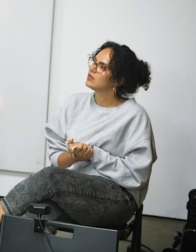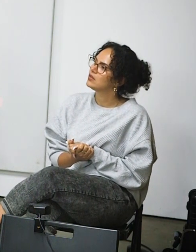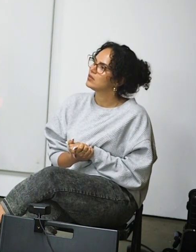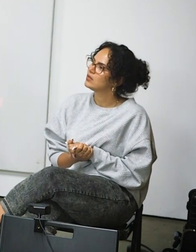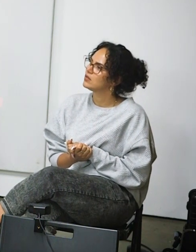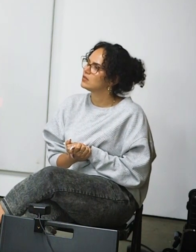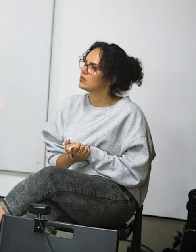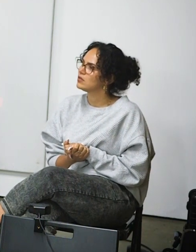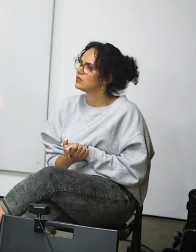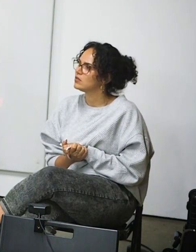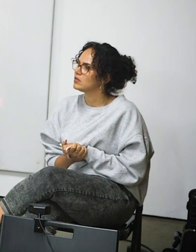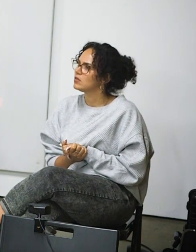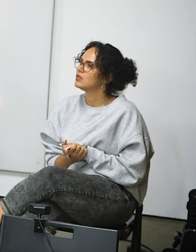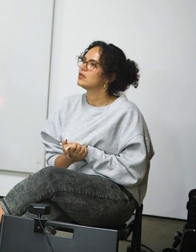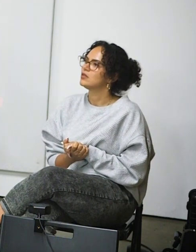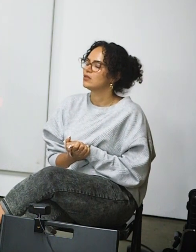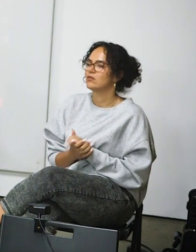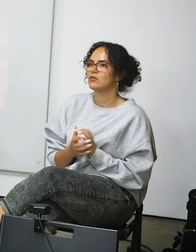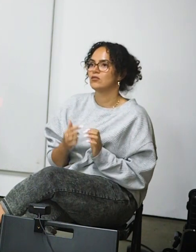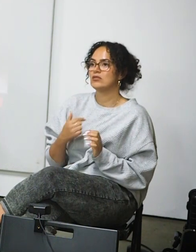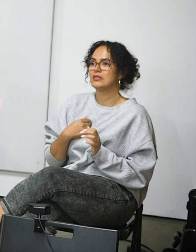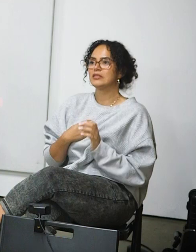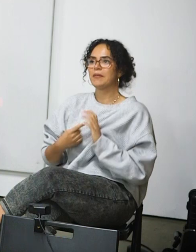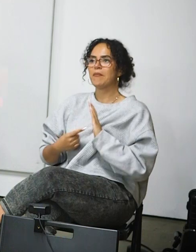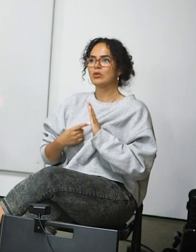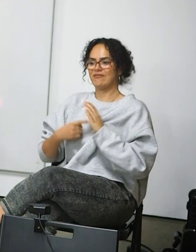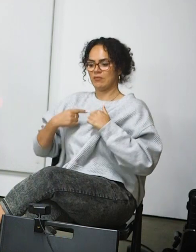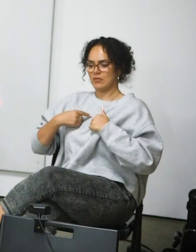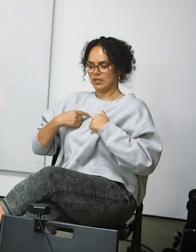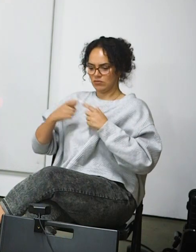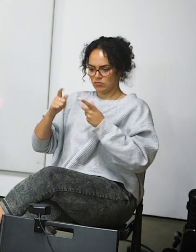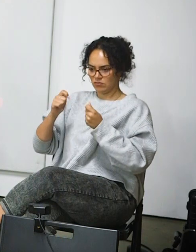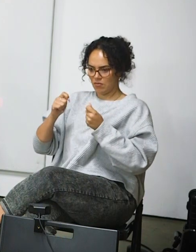be about, for me it's about changing priorities